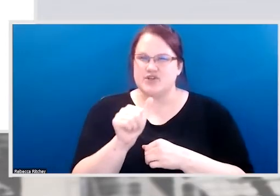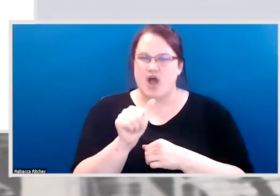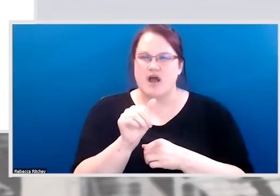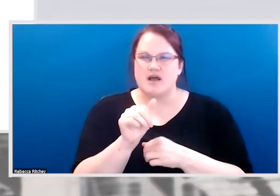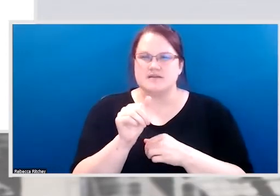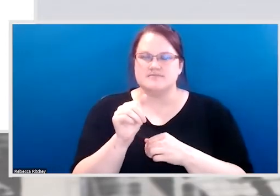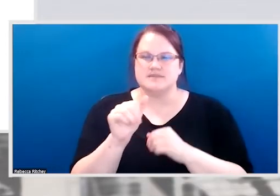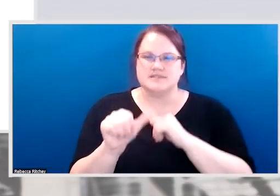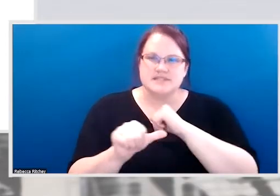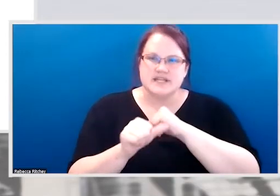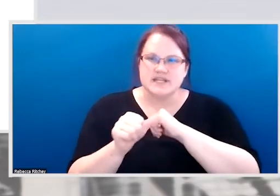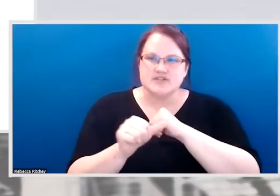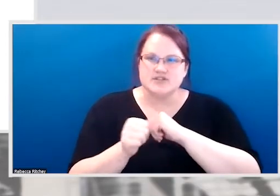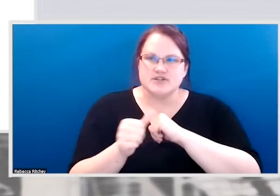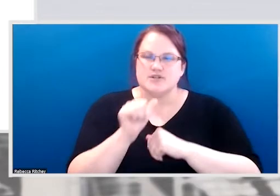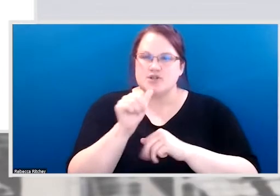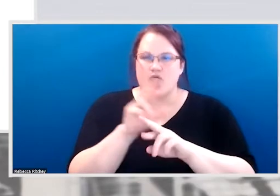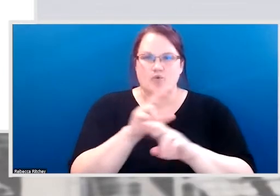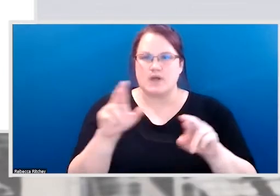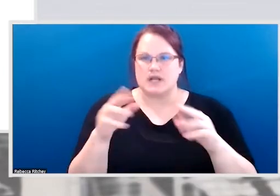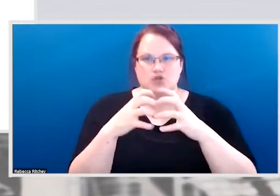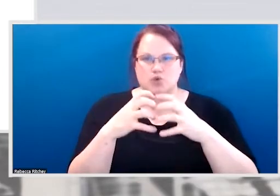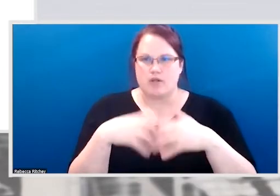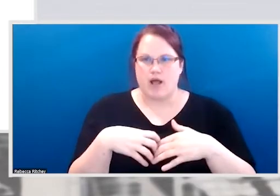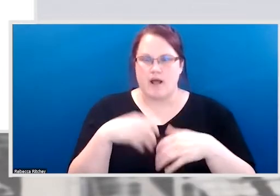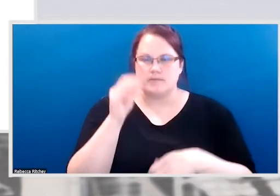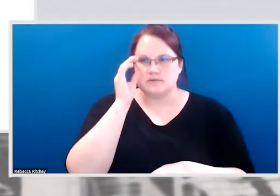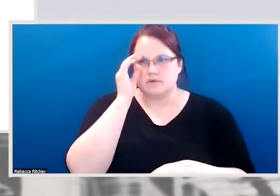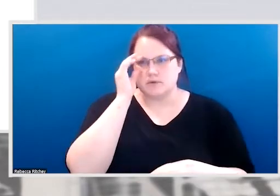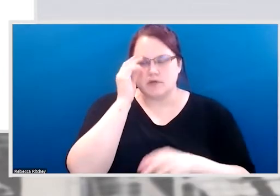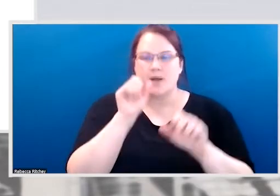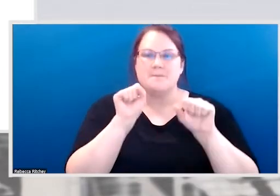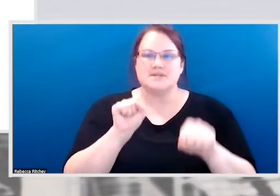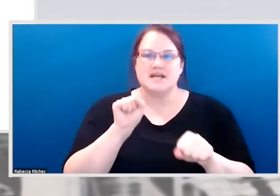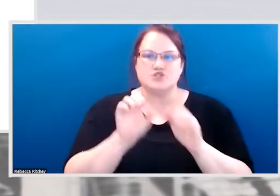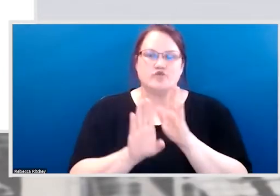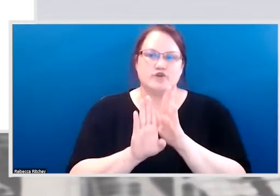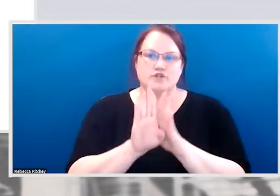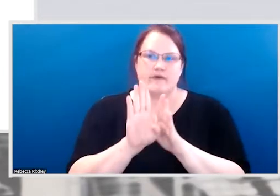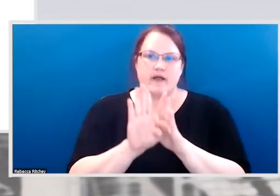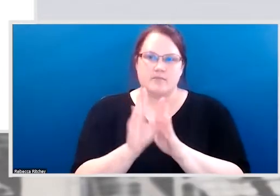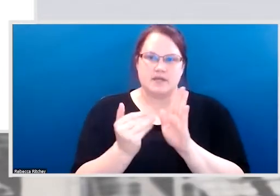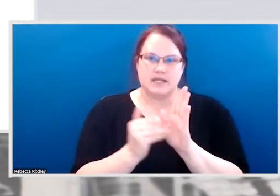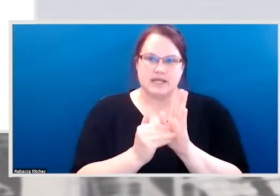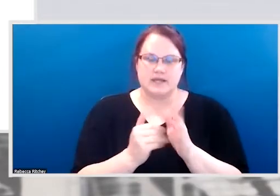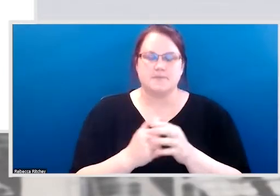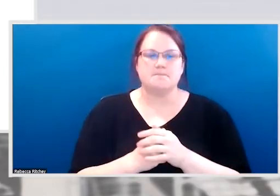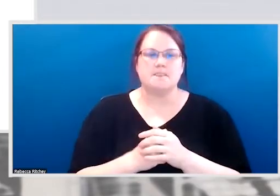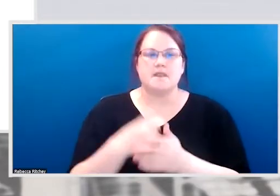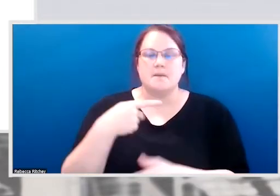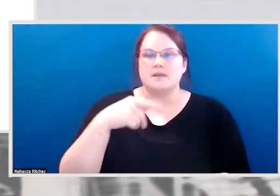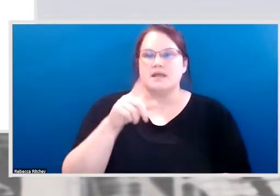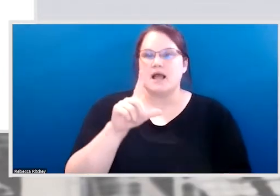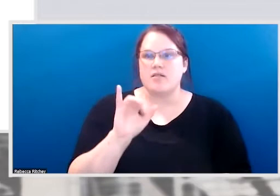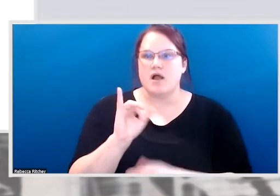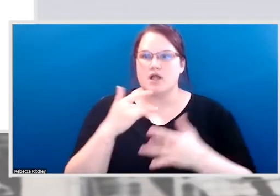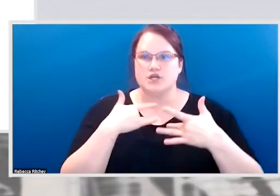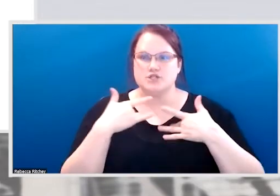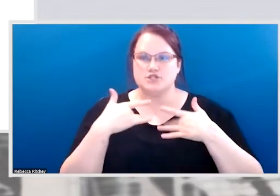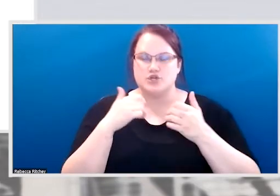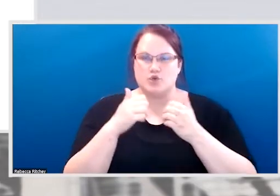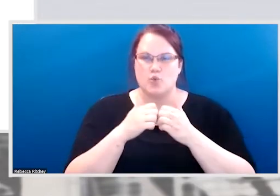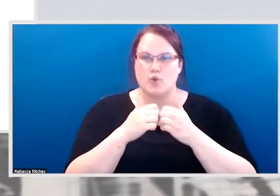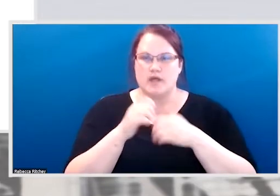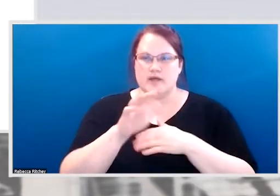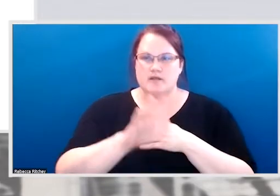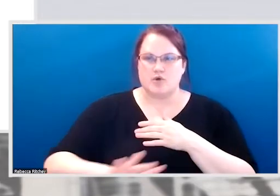they are, on average, not ready to collapse. There's potential for redevelopment there, perhaps. At PLI, we're concerned with those properties that are